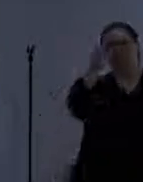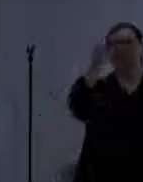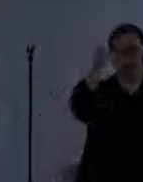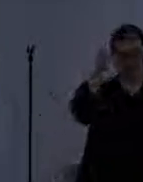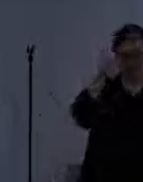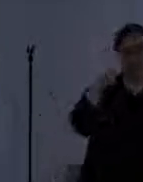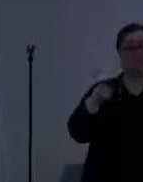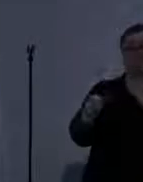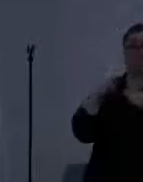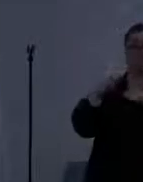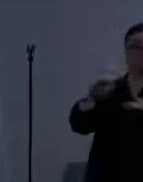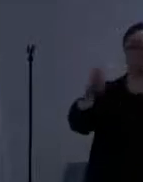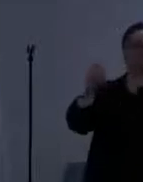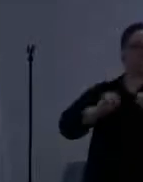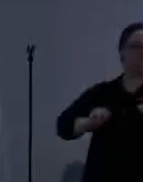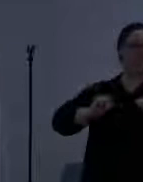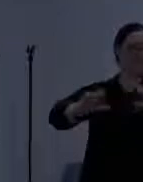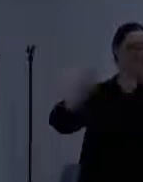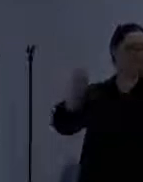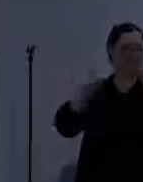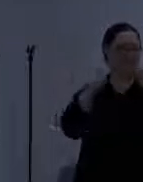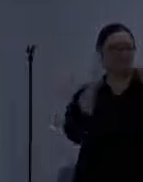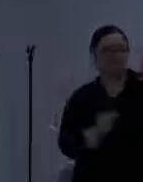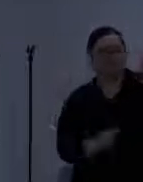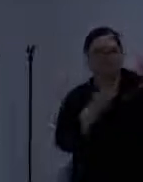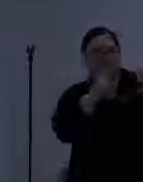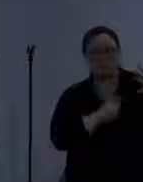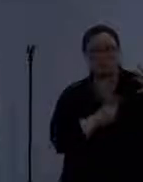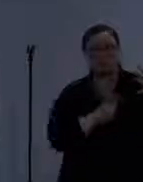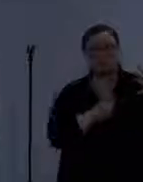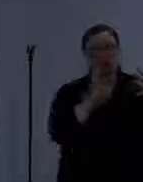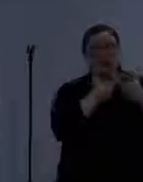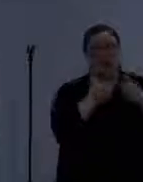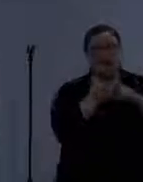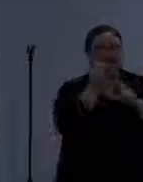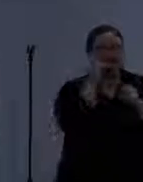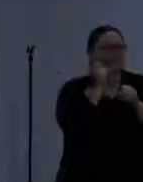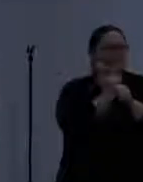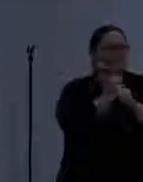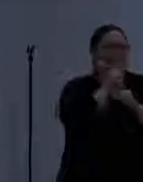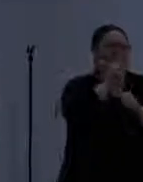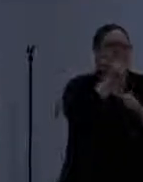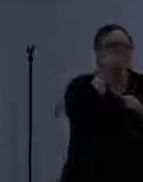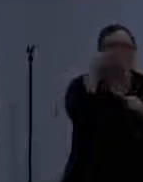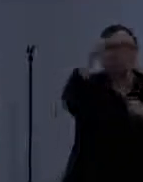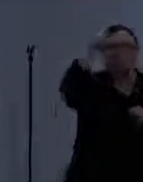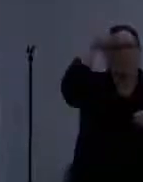ones. I'm looking to people I know in the room who might know what the other ones are.